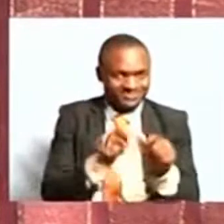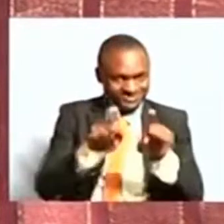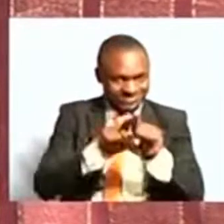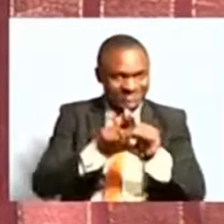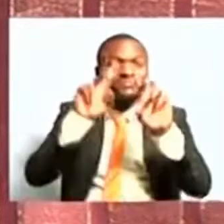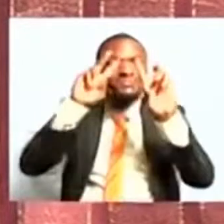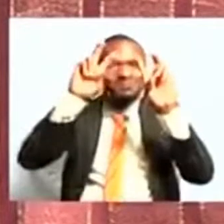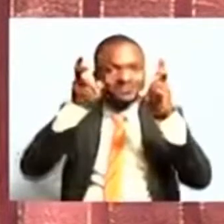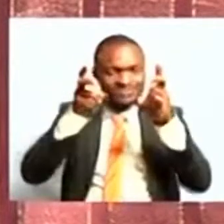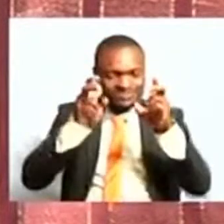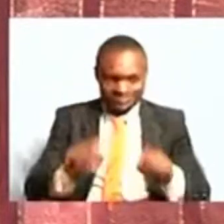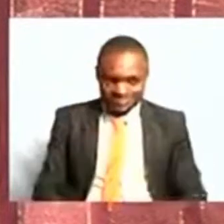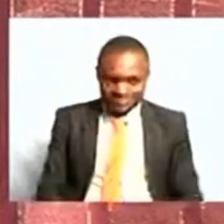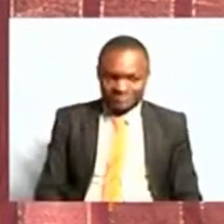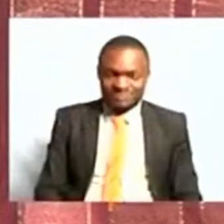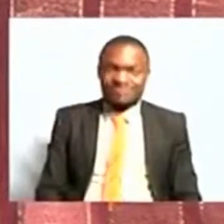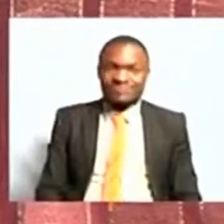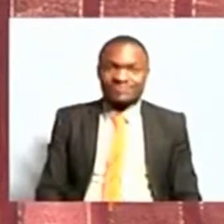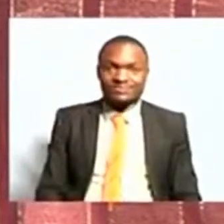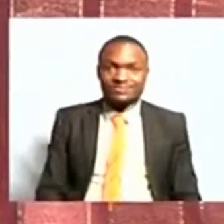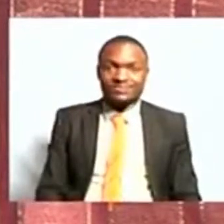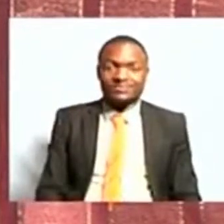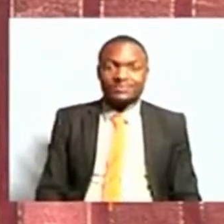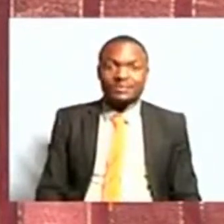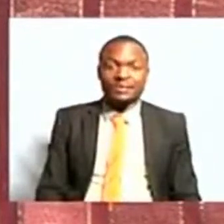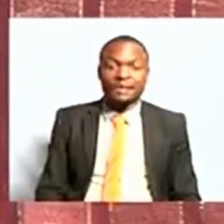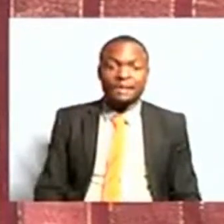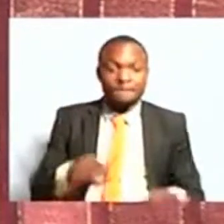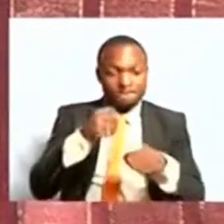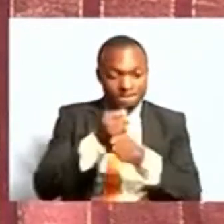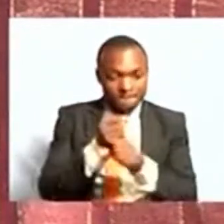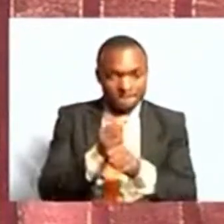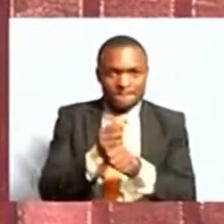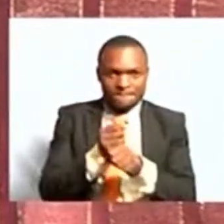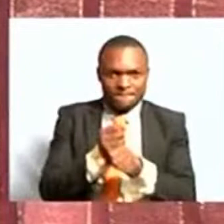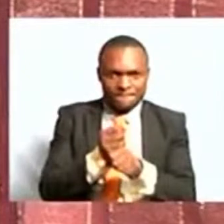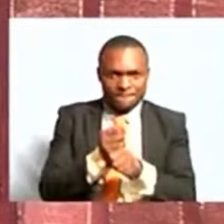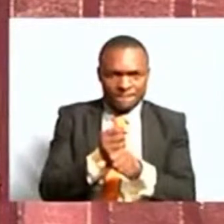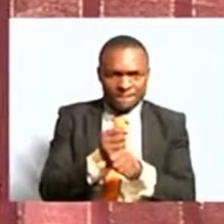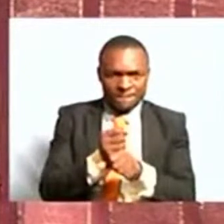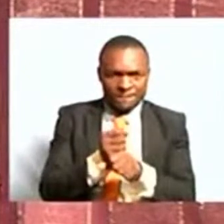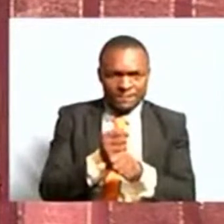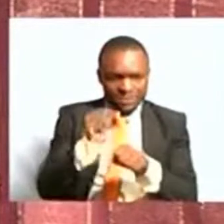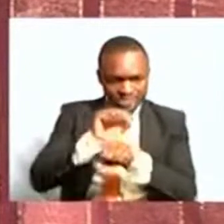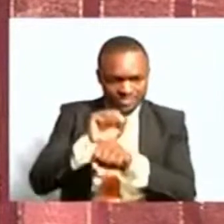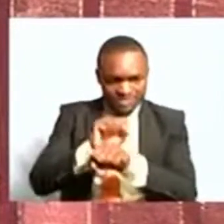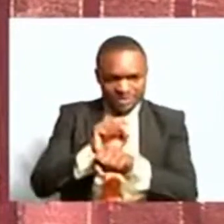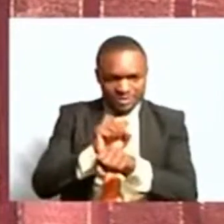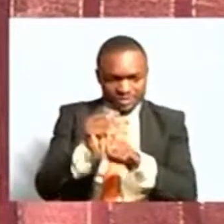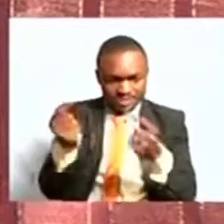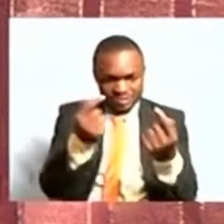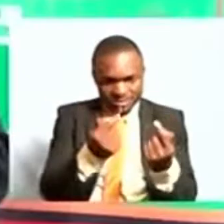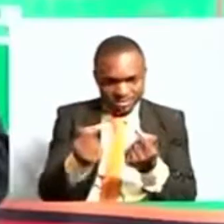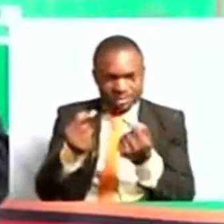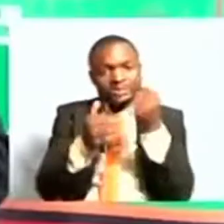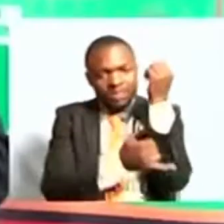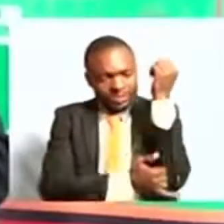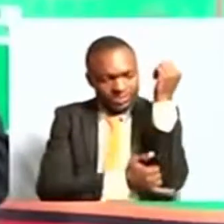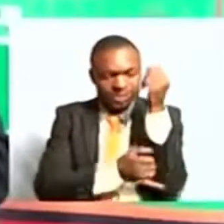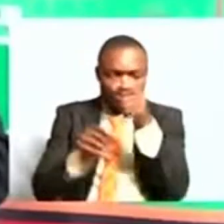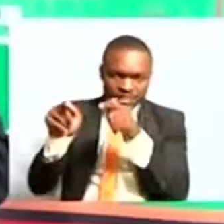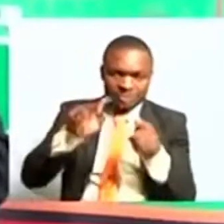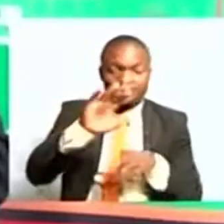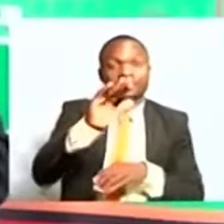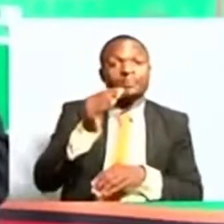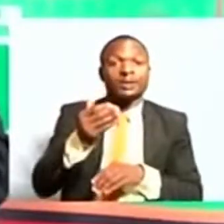theme. And make it fit into our situation as countries. All right, so coming back home